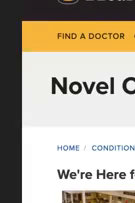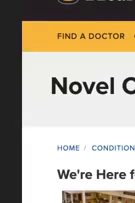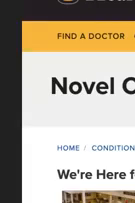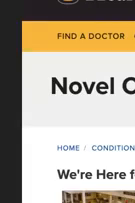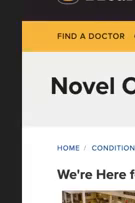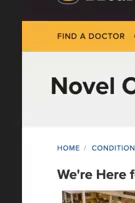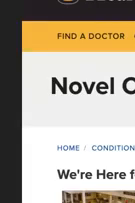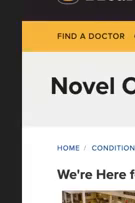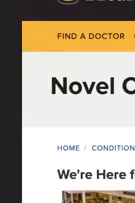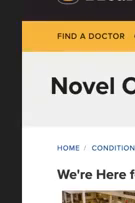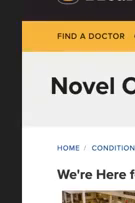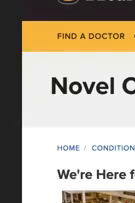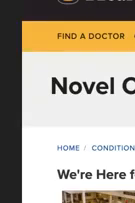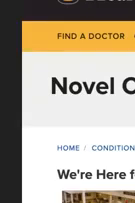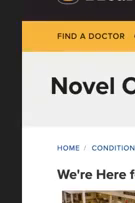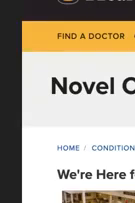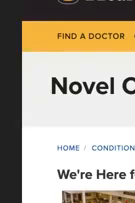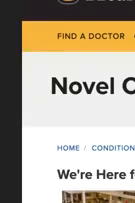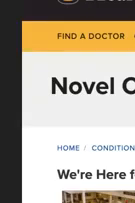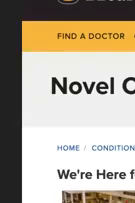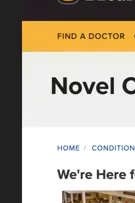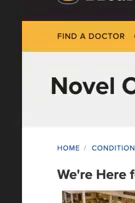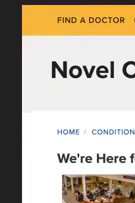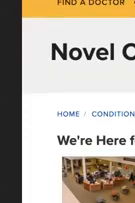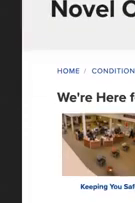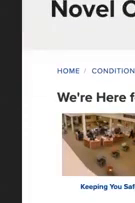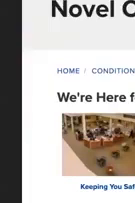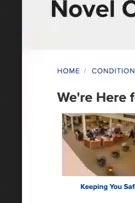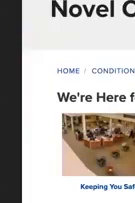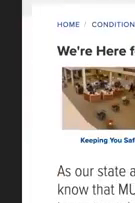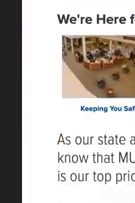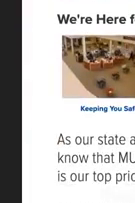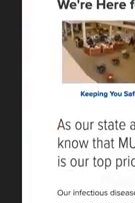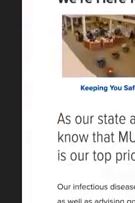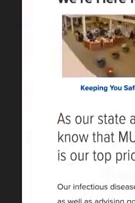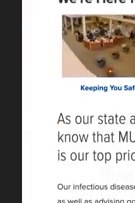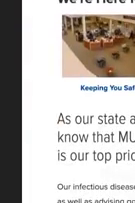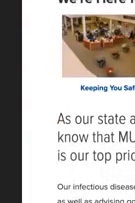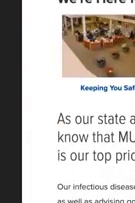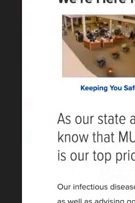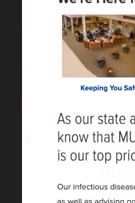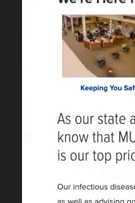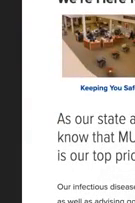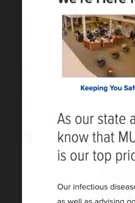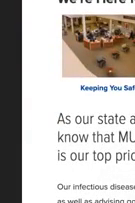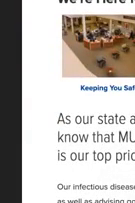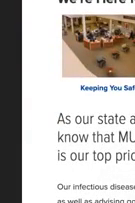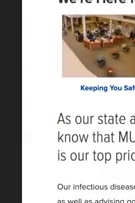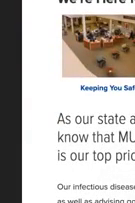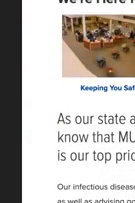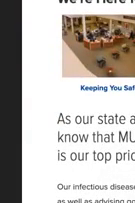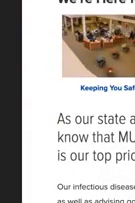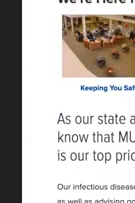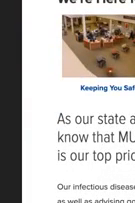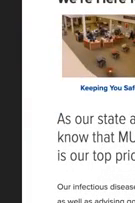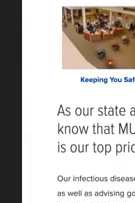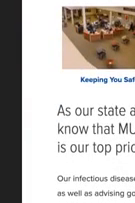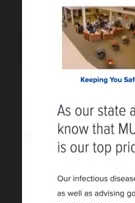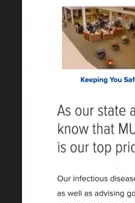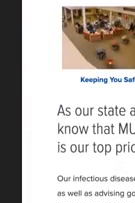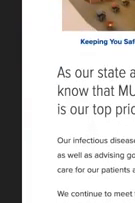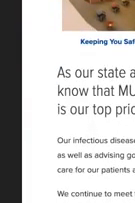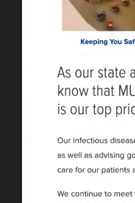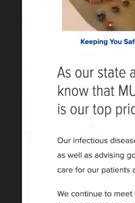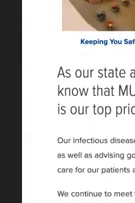easier just to Google MU Health COVID or MU Health coronavirus, and this is the first link that comes up. And so this